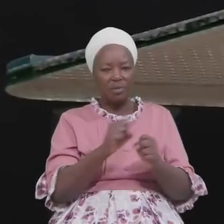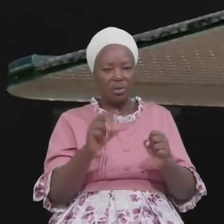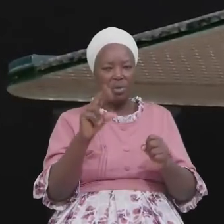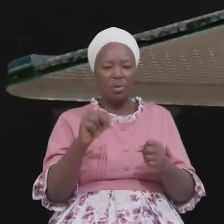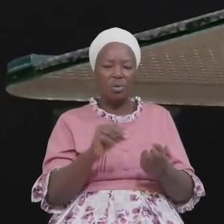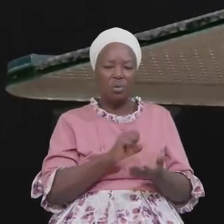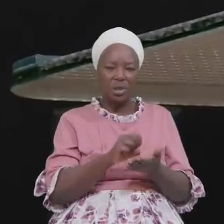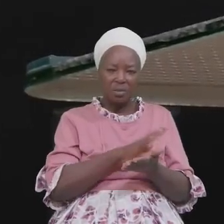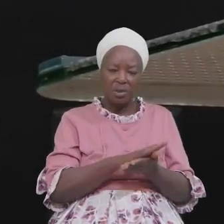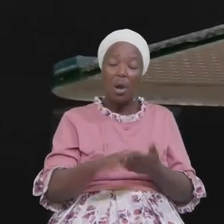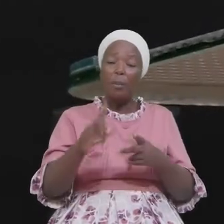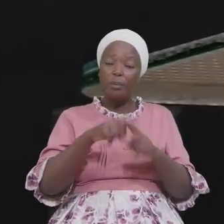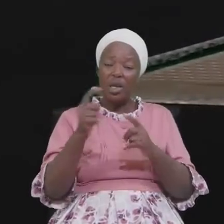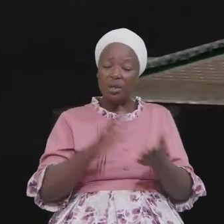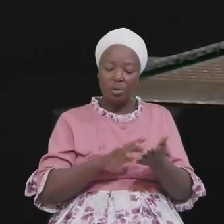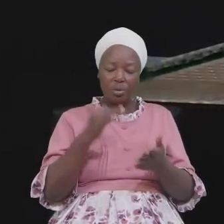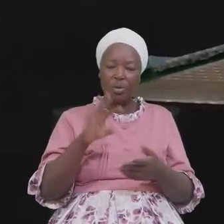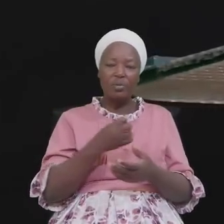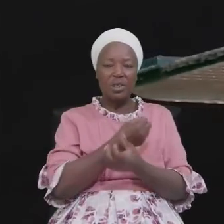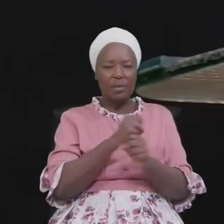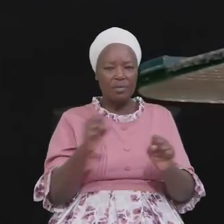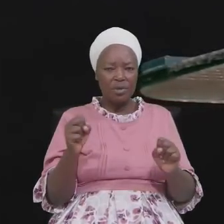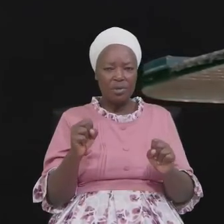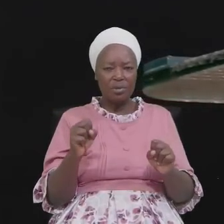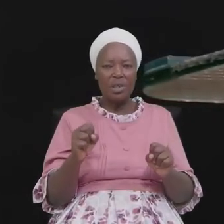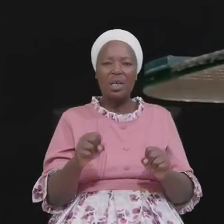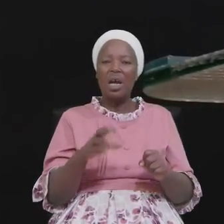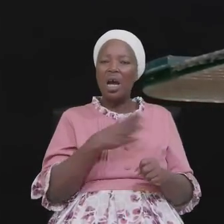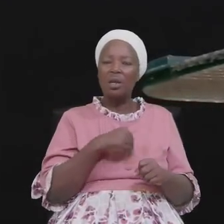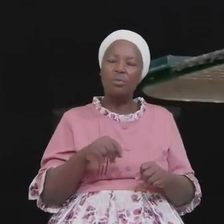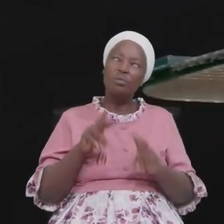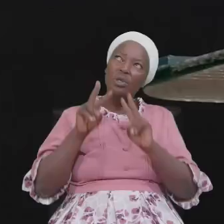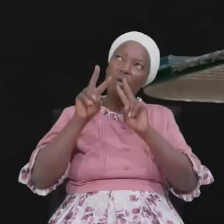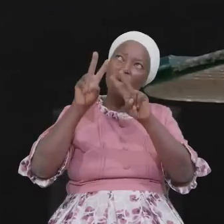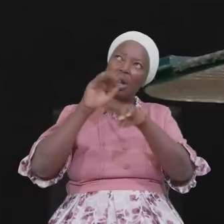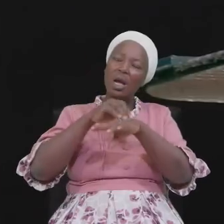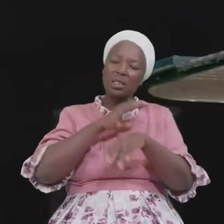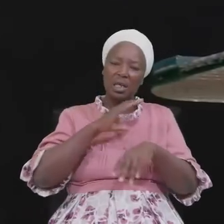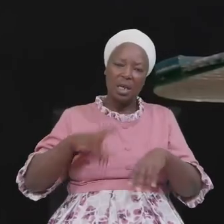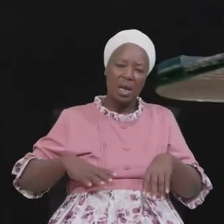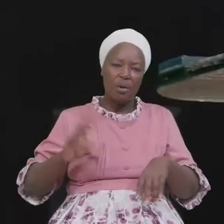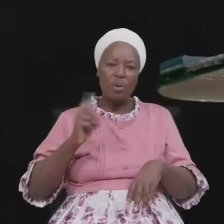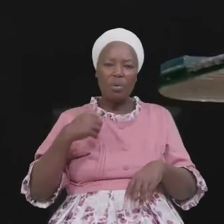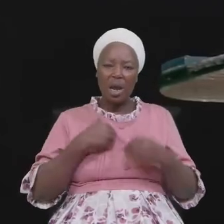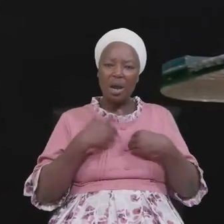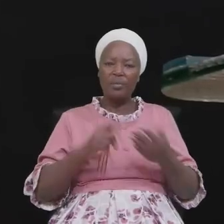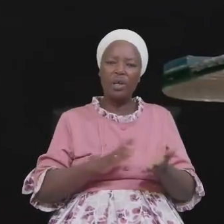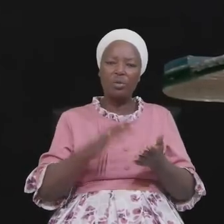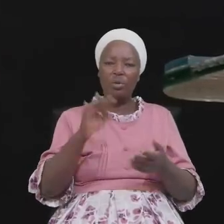glory of salvation. And we're still looking at Christ, and then we have the glory